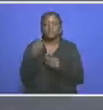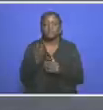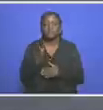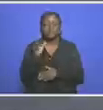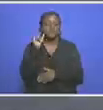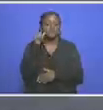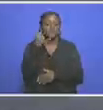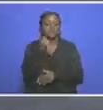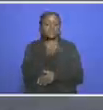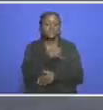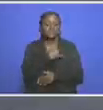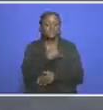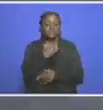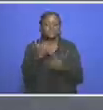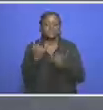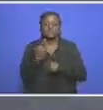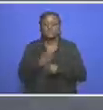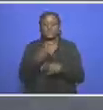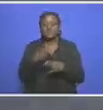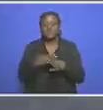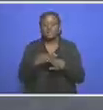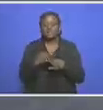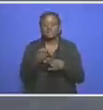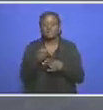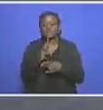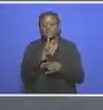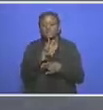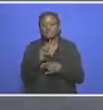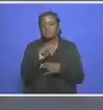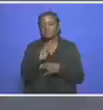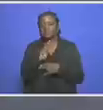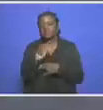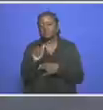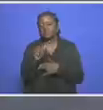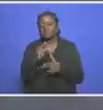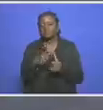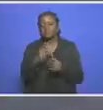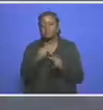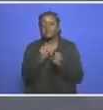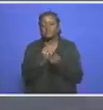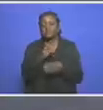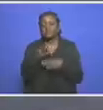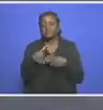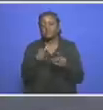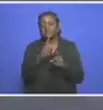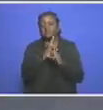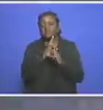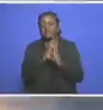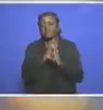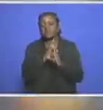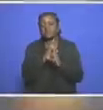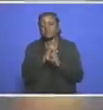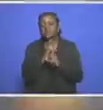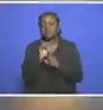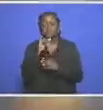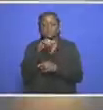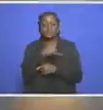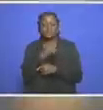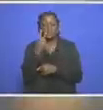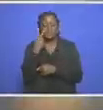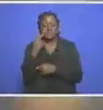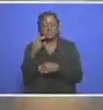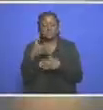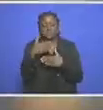WNBA First Team All-Defense. The award expected to be the precursor to the biggest award of them all, as Jones is perceived to be